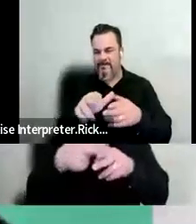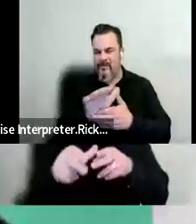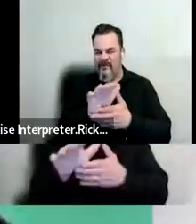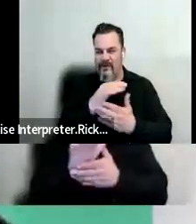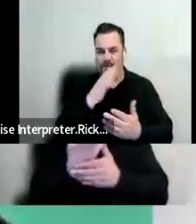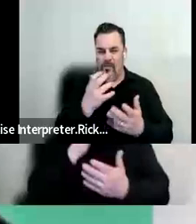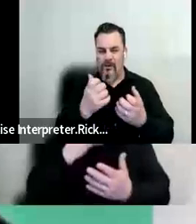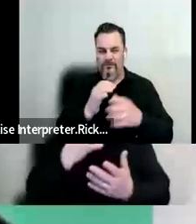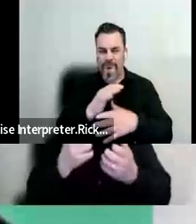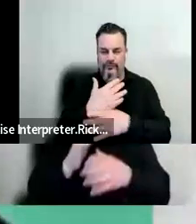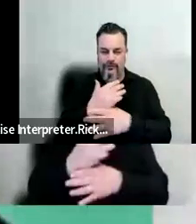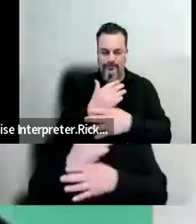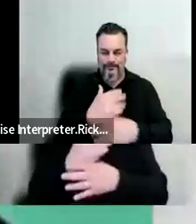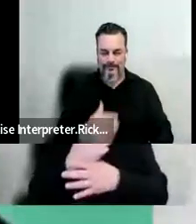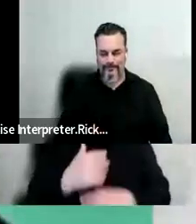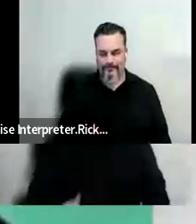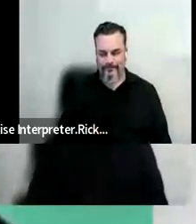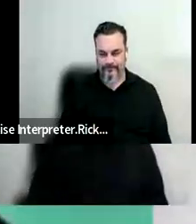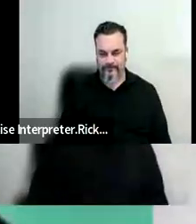share.